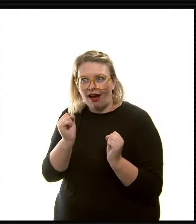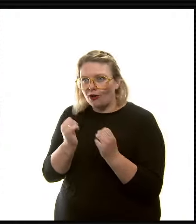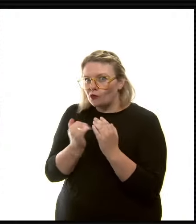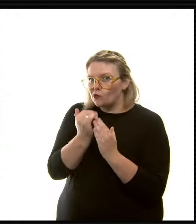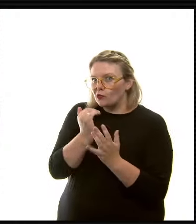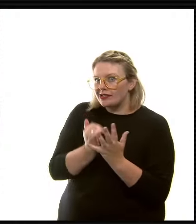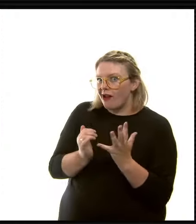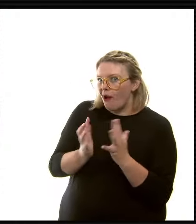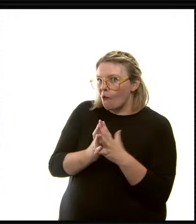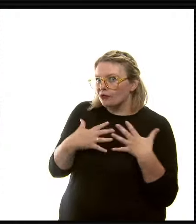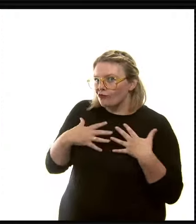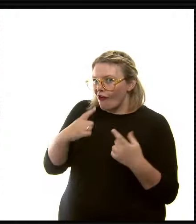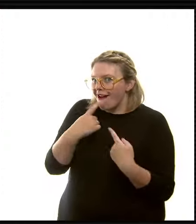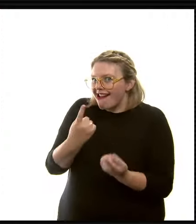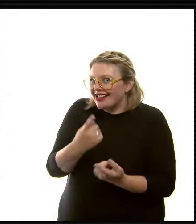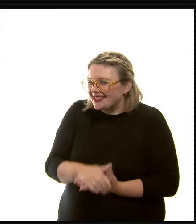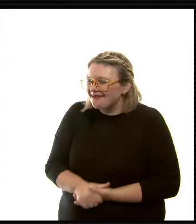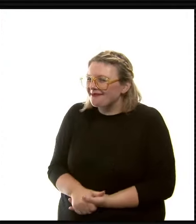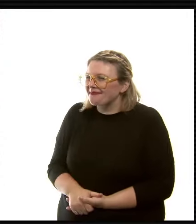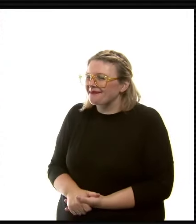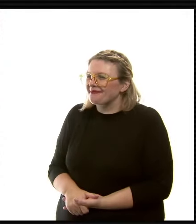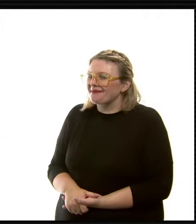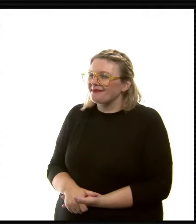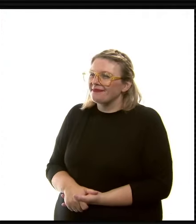Wars surprises.